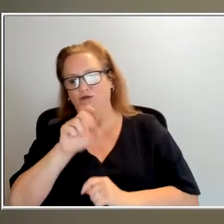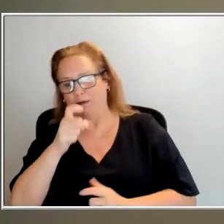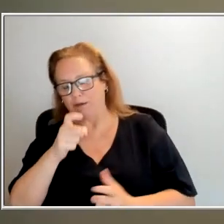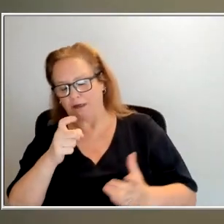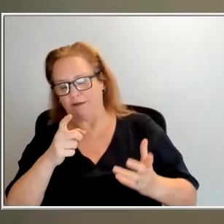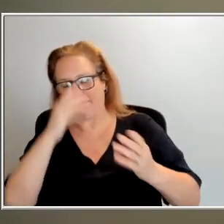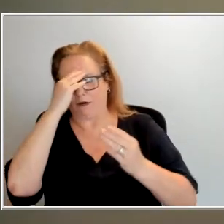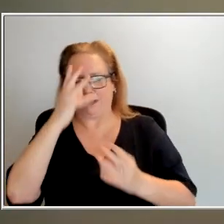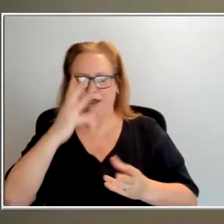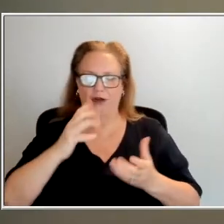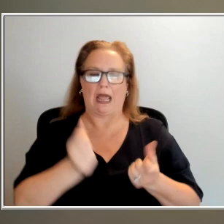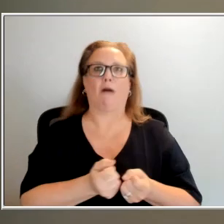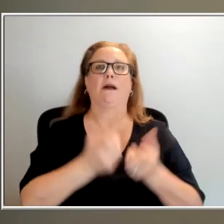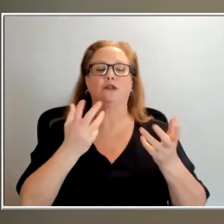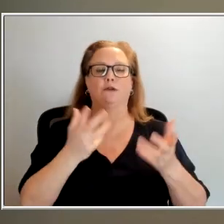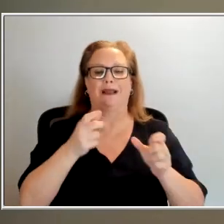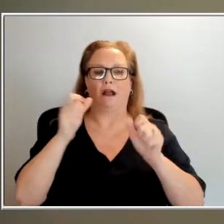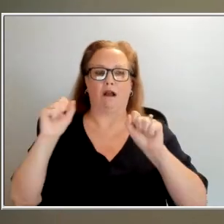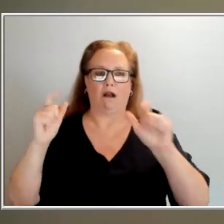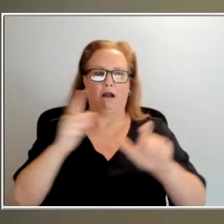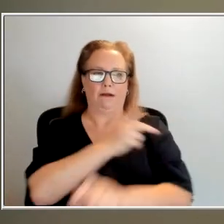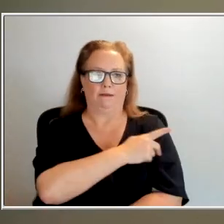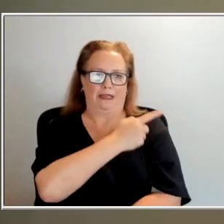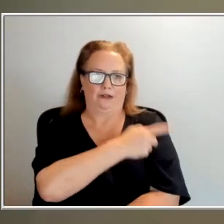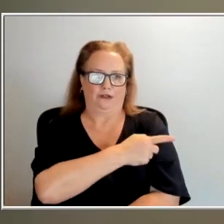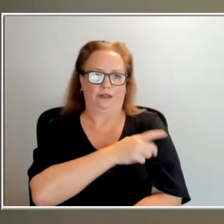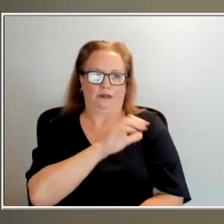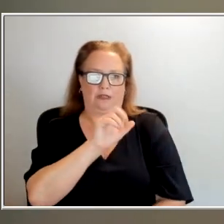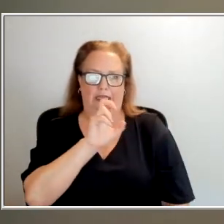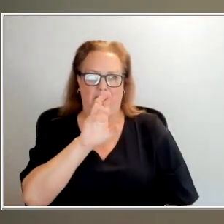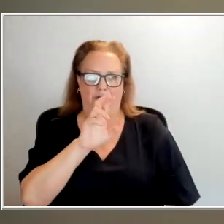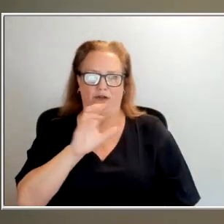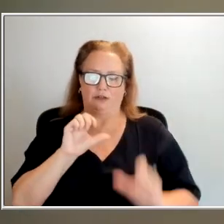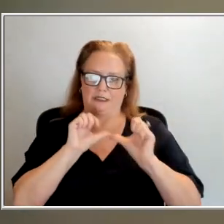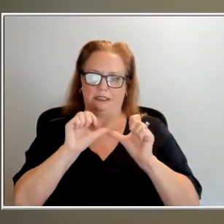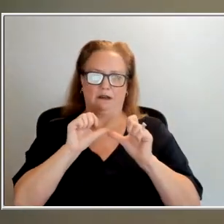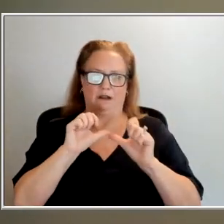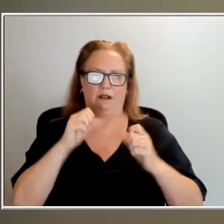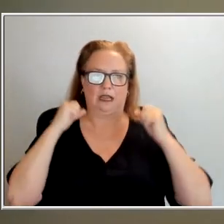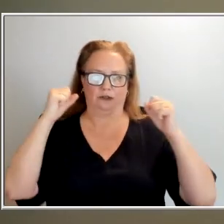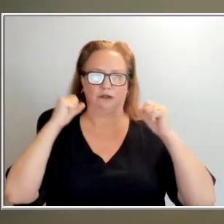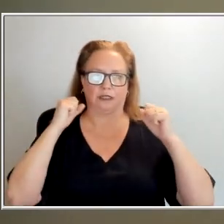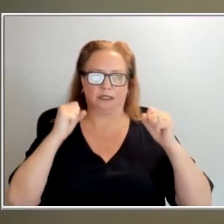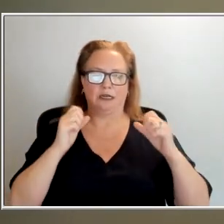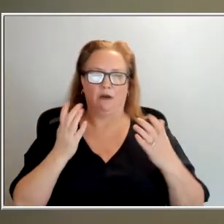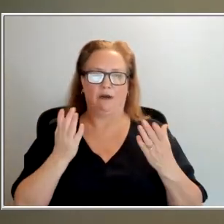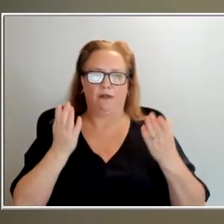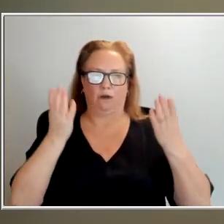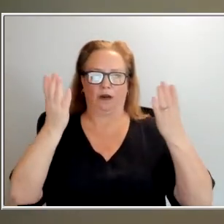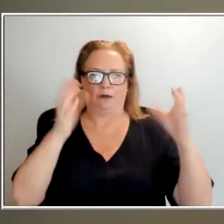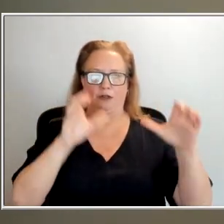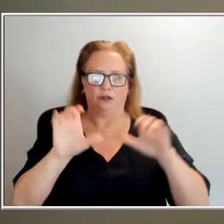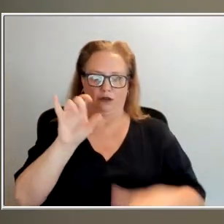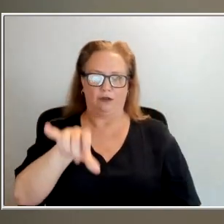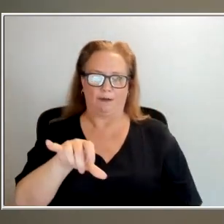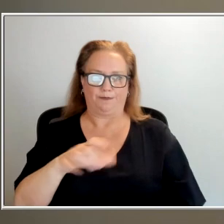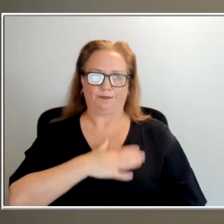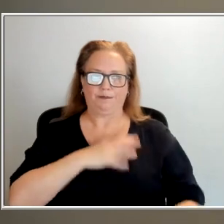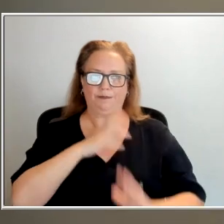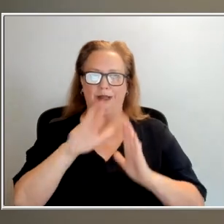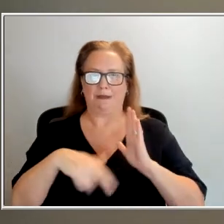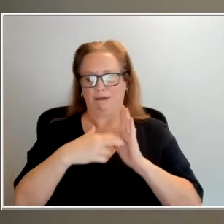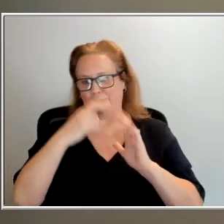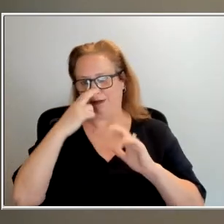but we're saying that every patient with a cancer diagnosis should exercise, and now we have the recommendations to do so. My role is